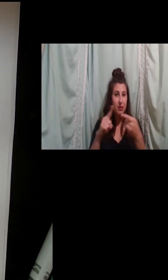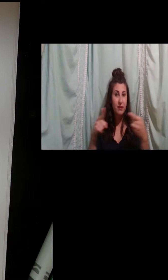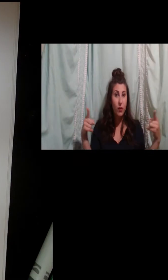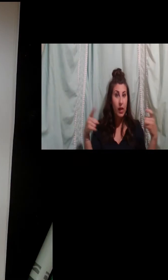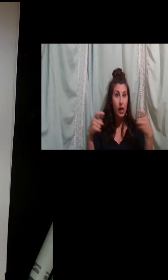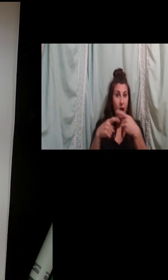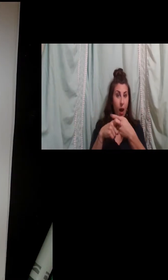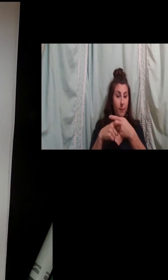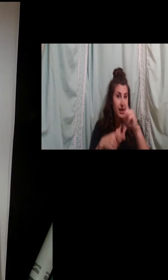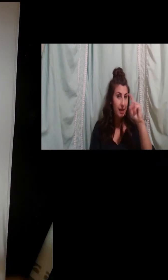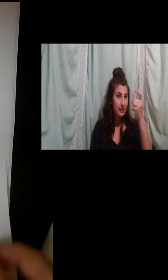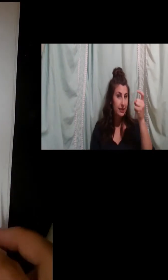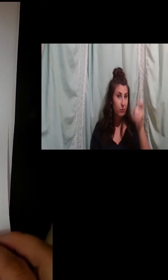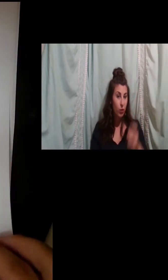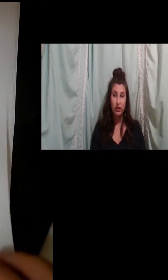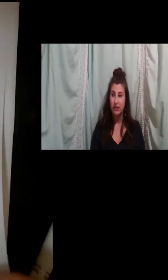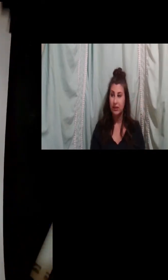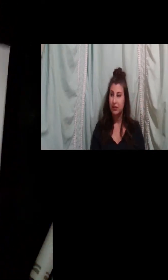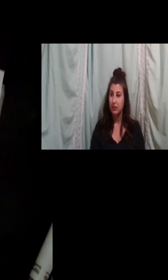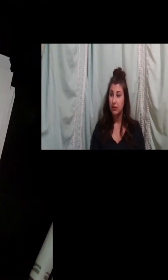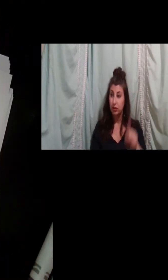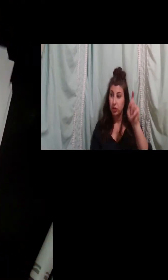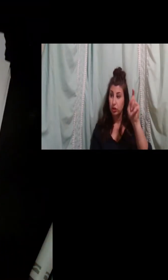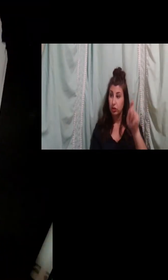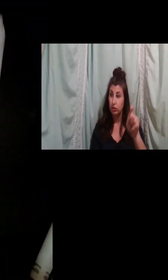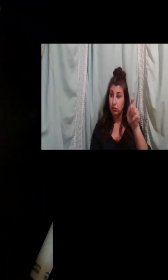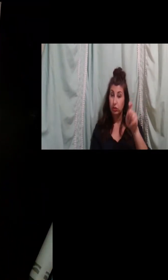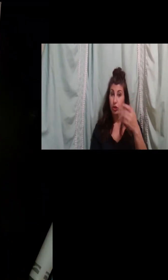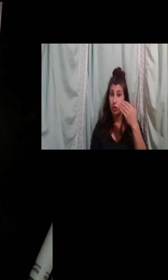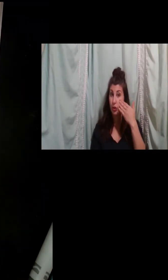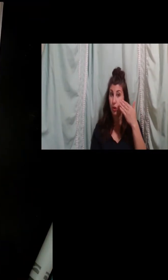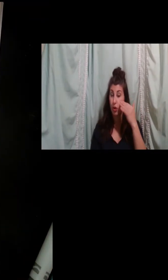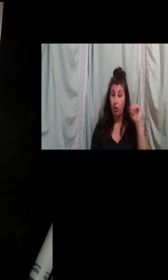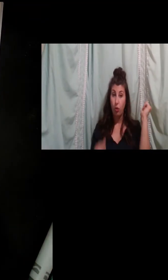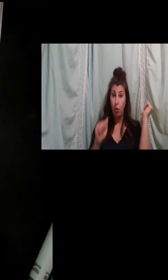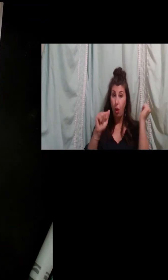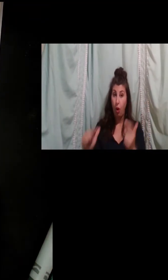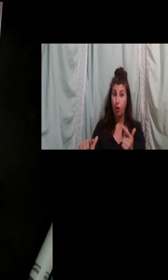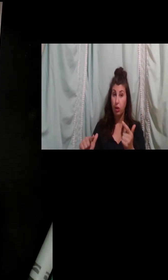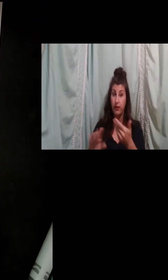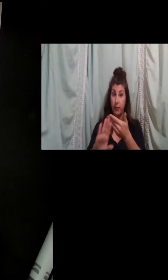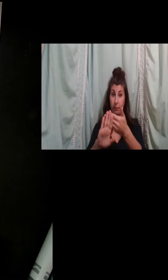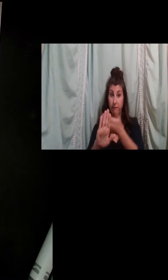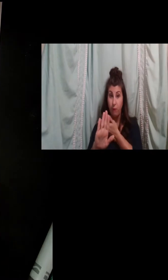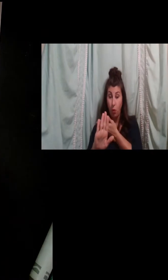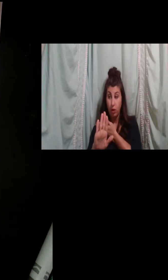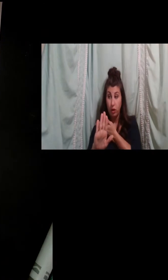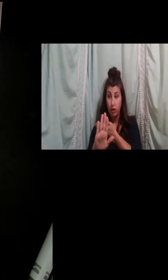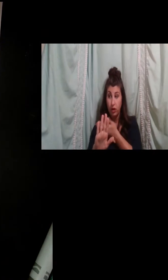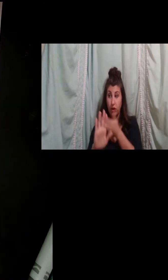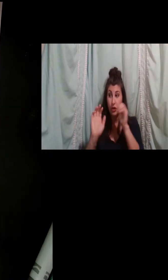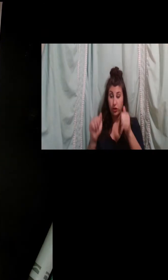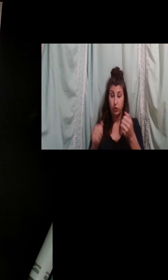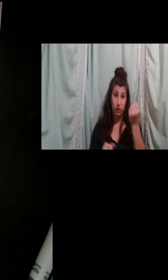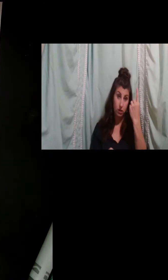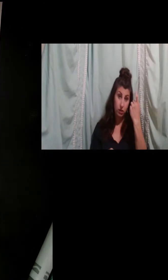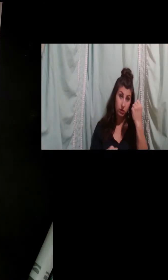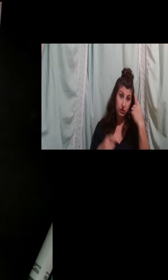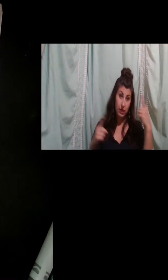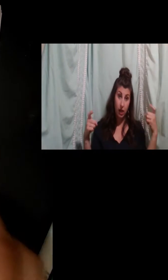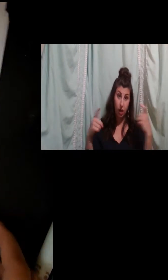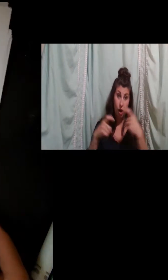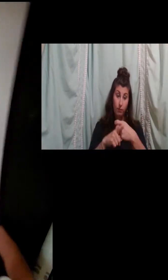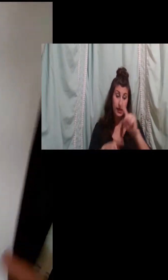complex exponents. You need to be familiar with all of this beforehand